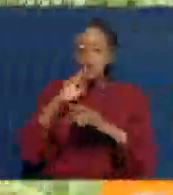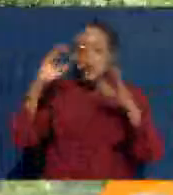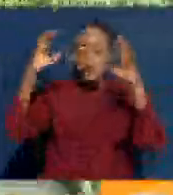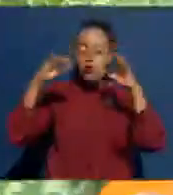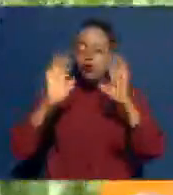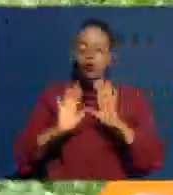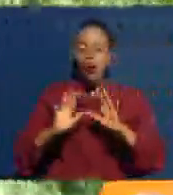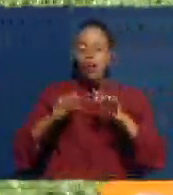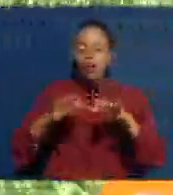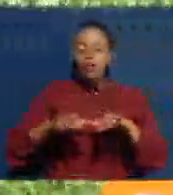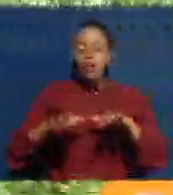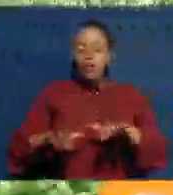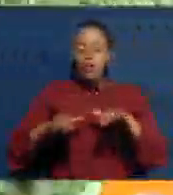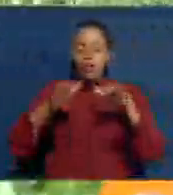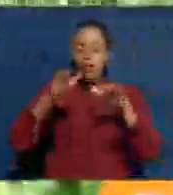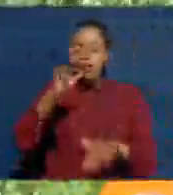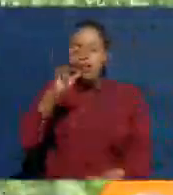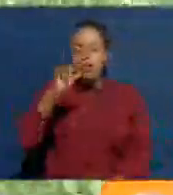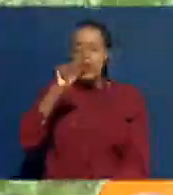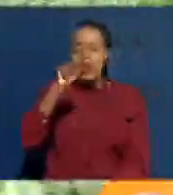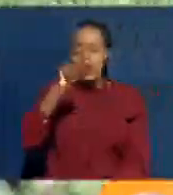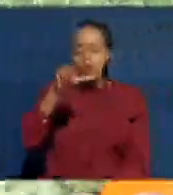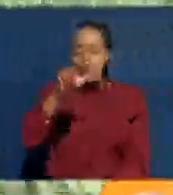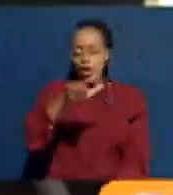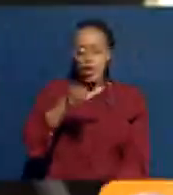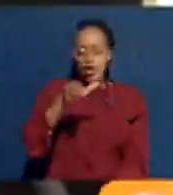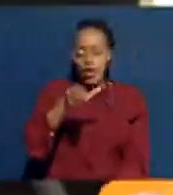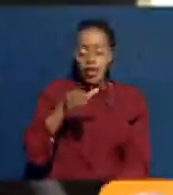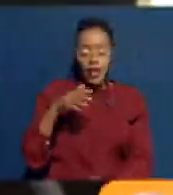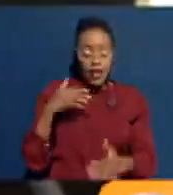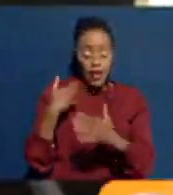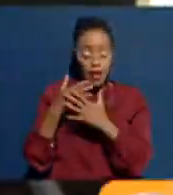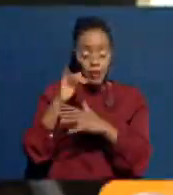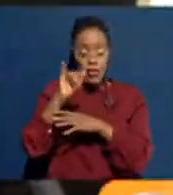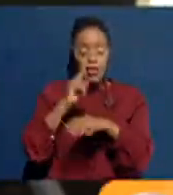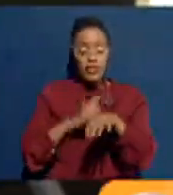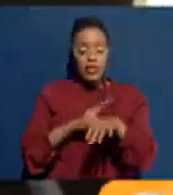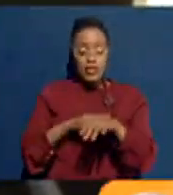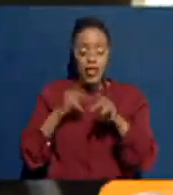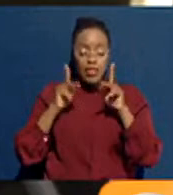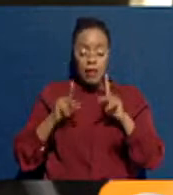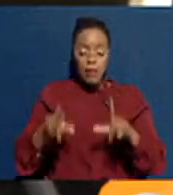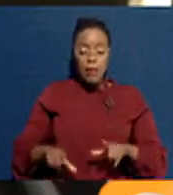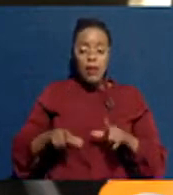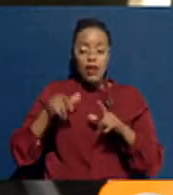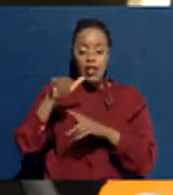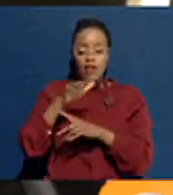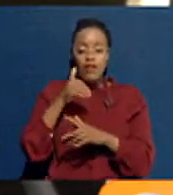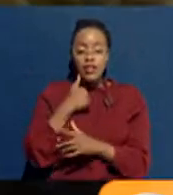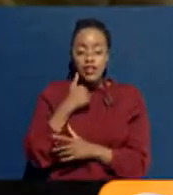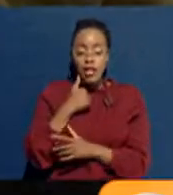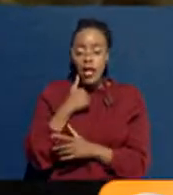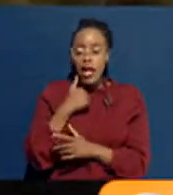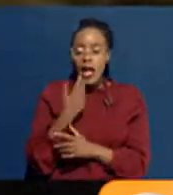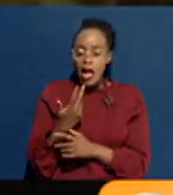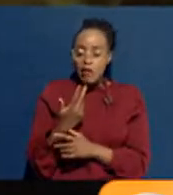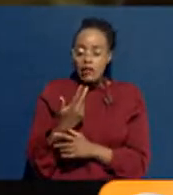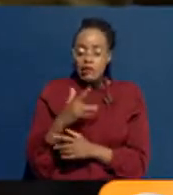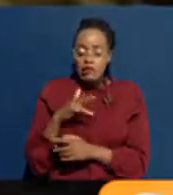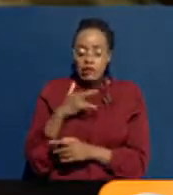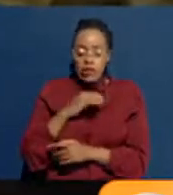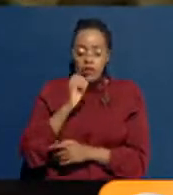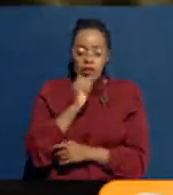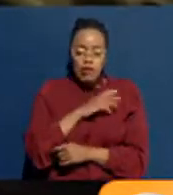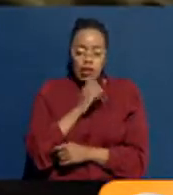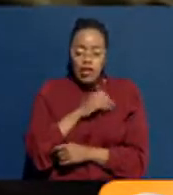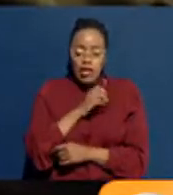in the vast Kano Plains. Until then, residents here clutch their hearts in their palms, fearing for